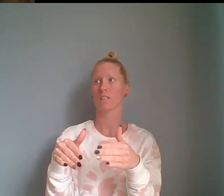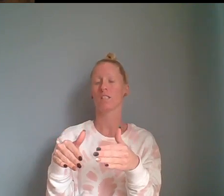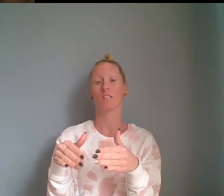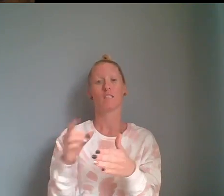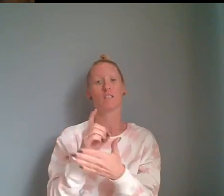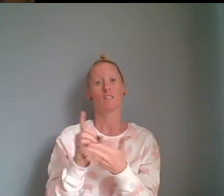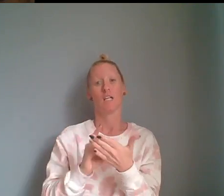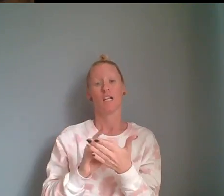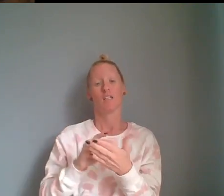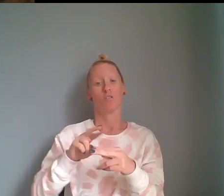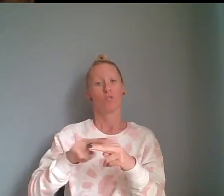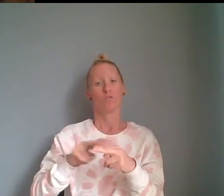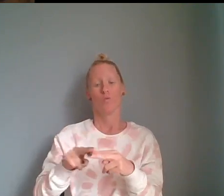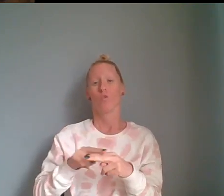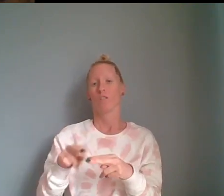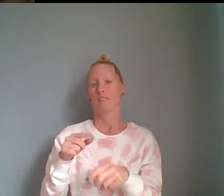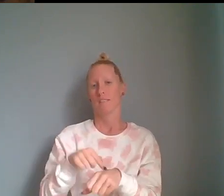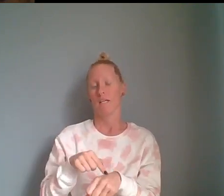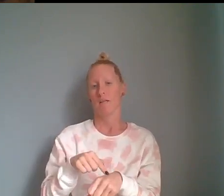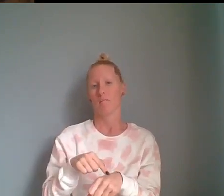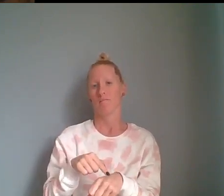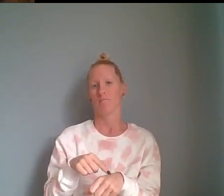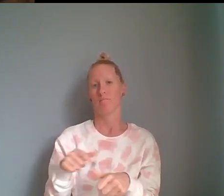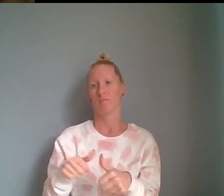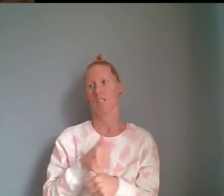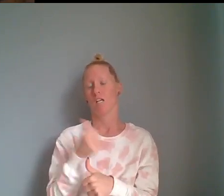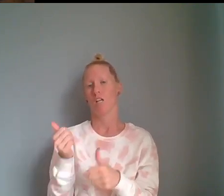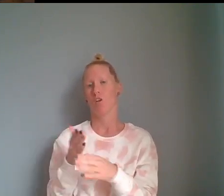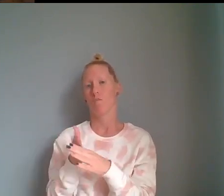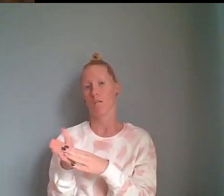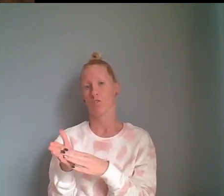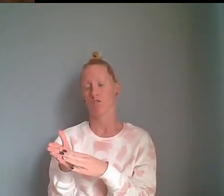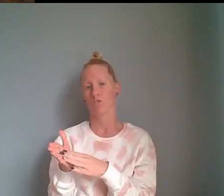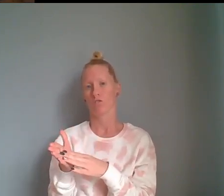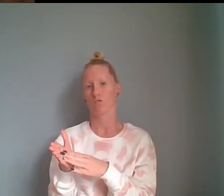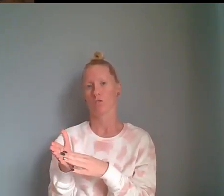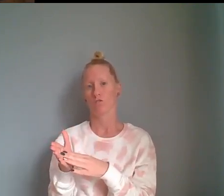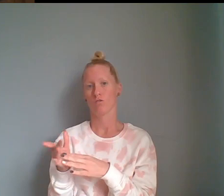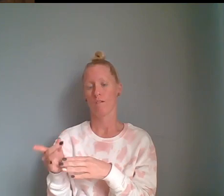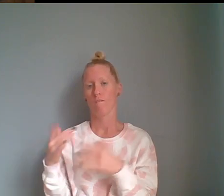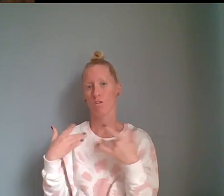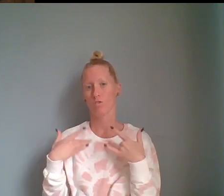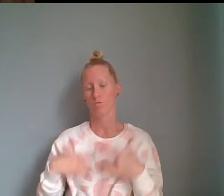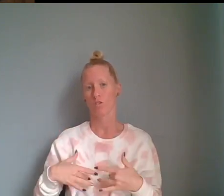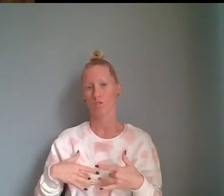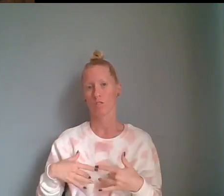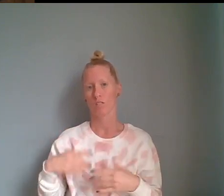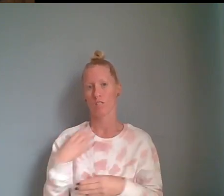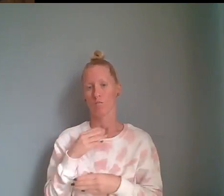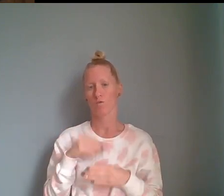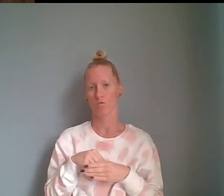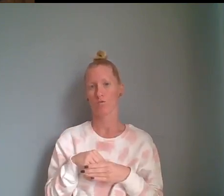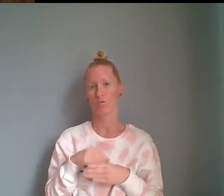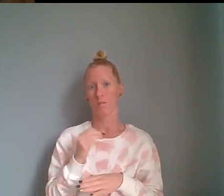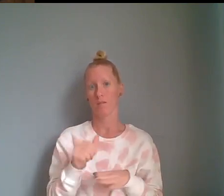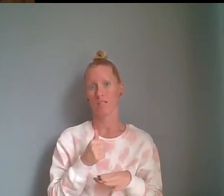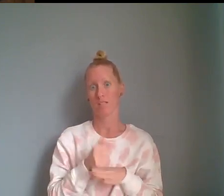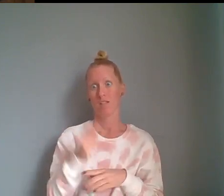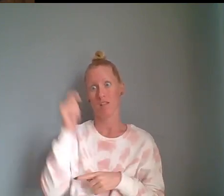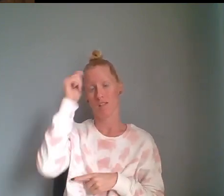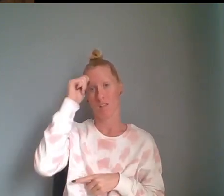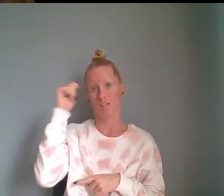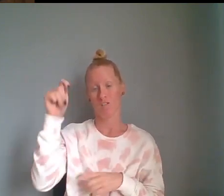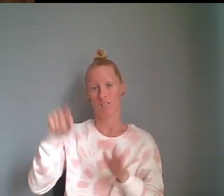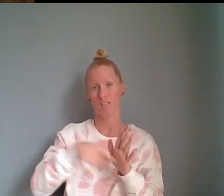short-term. The one other major kind of psychotherapy for depression is interpersonal therapy. It's based on the theory